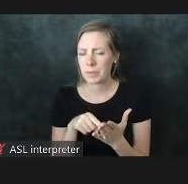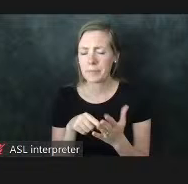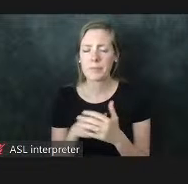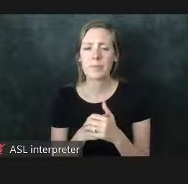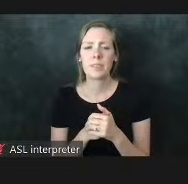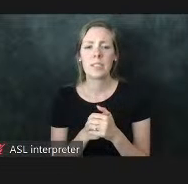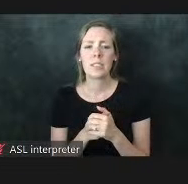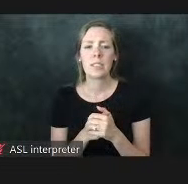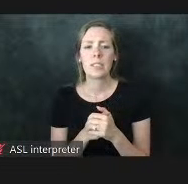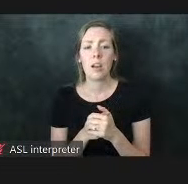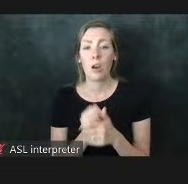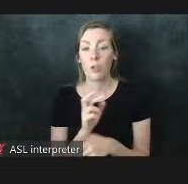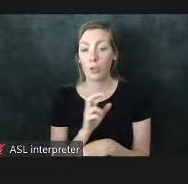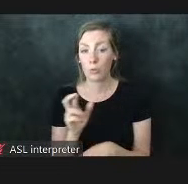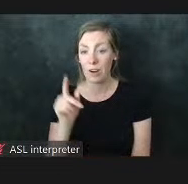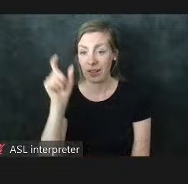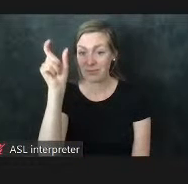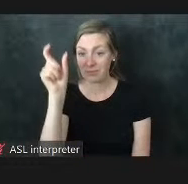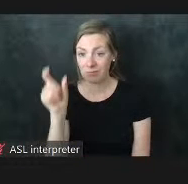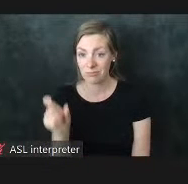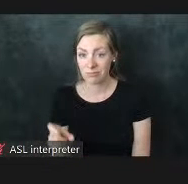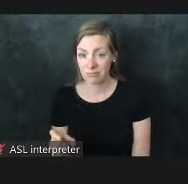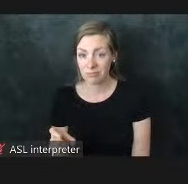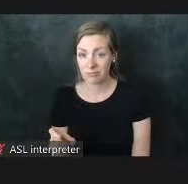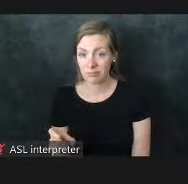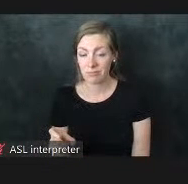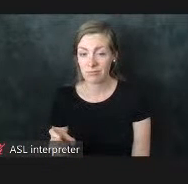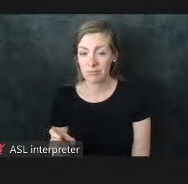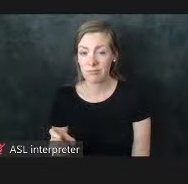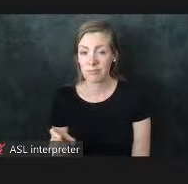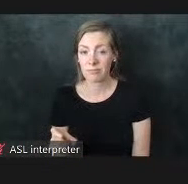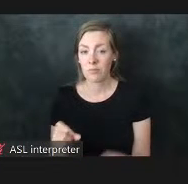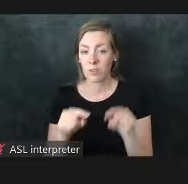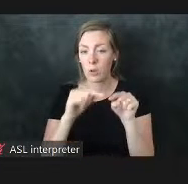look at the far right, where the line goes